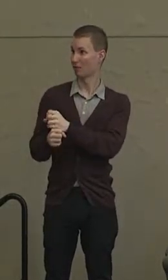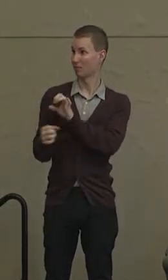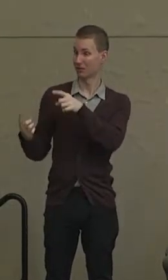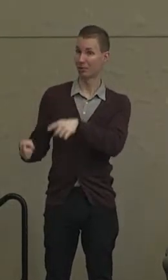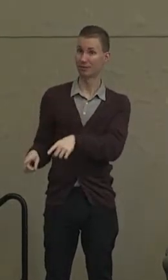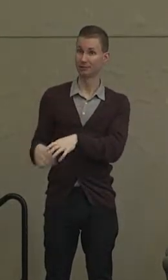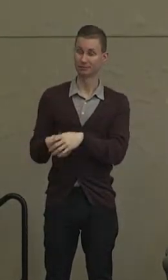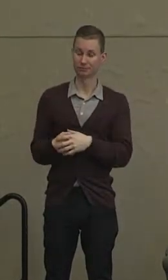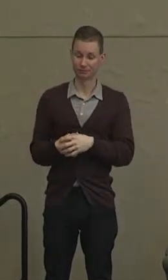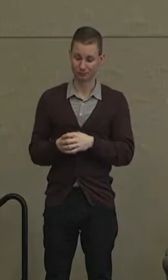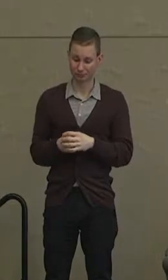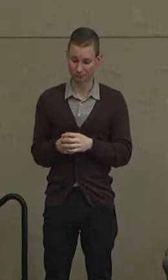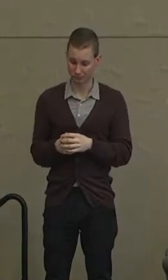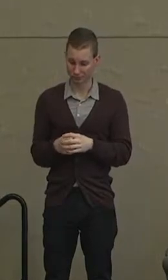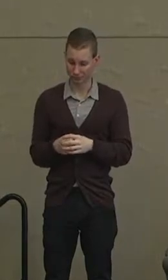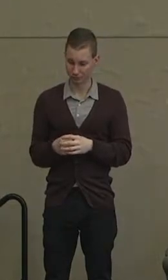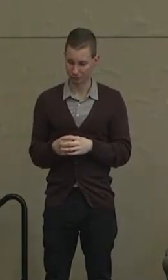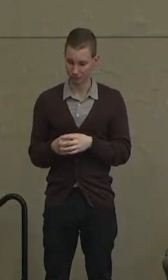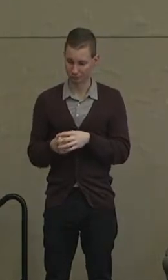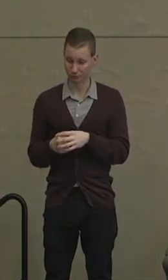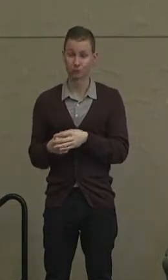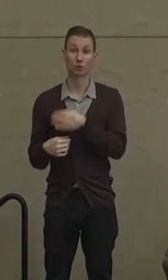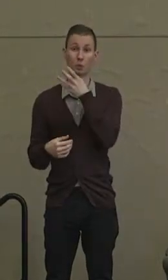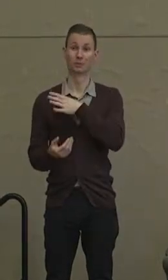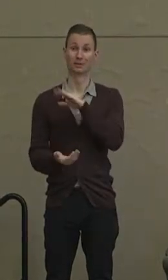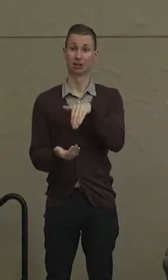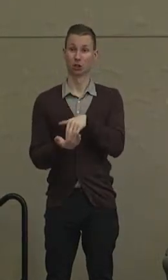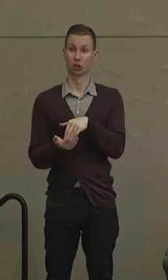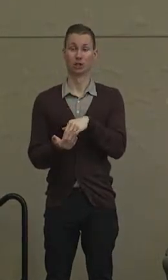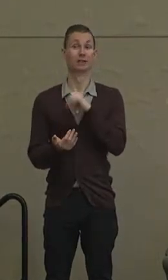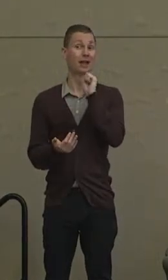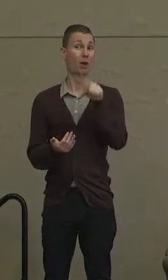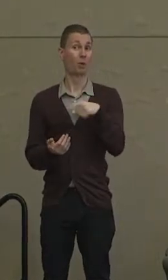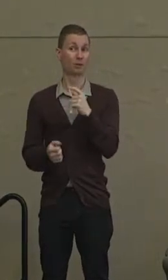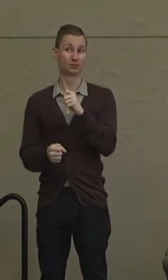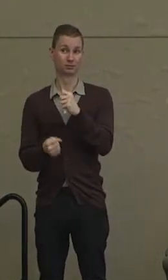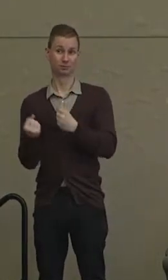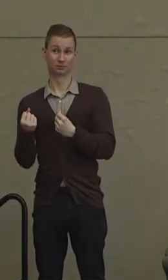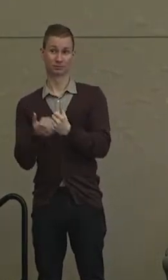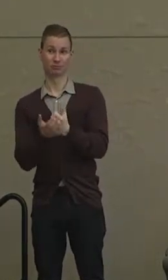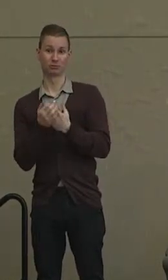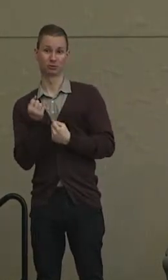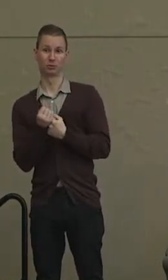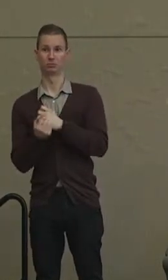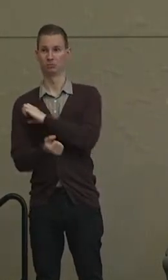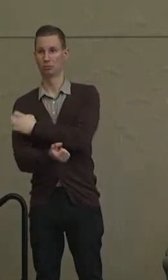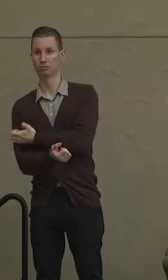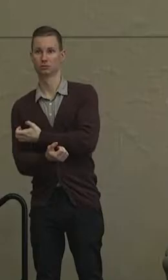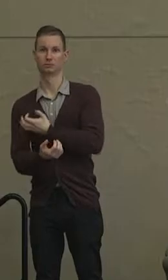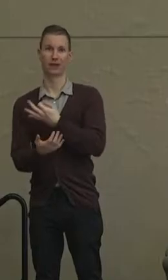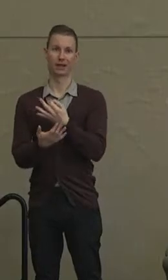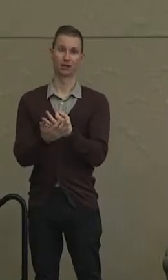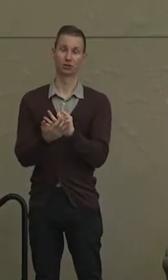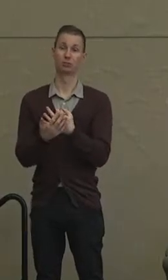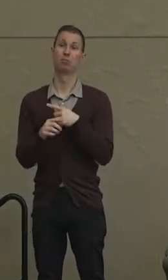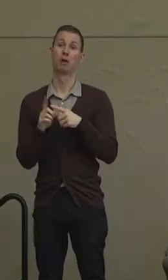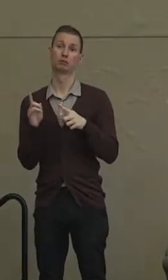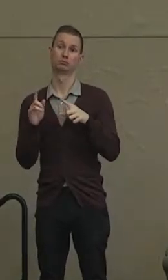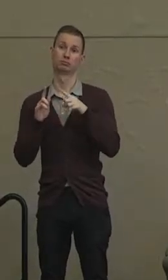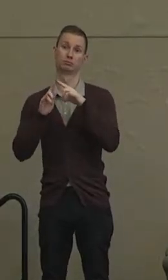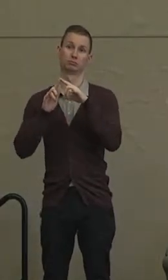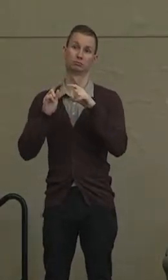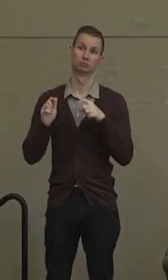happening. And the Women's Center not only helped support me emotionally and financially with my senior project, but